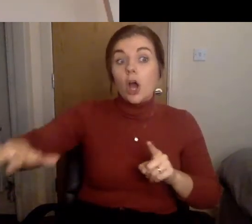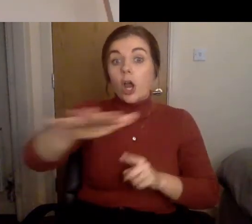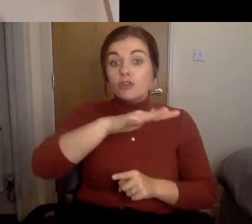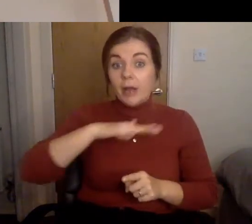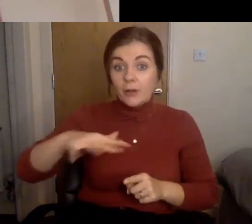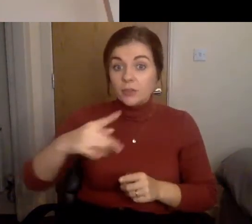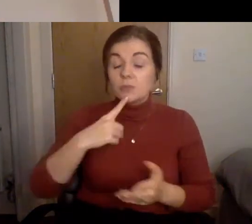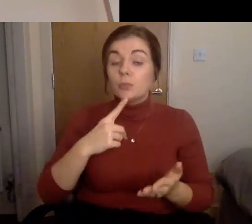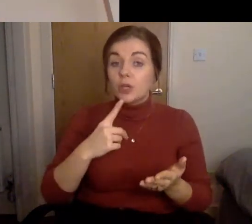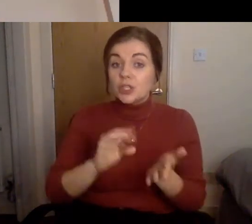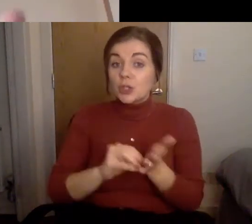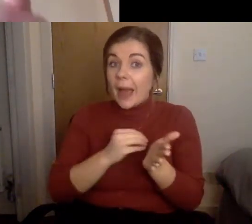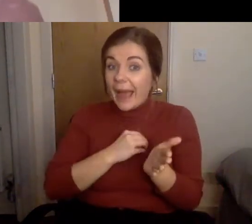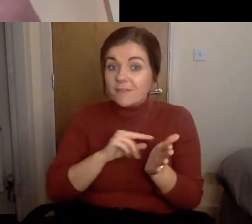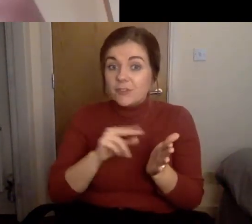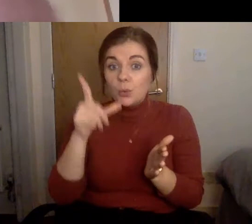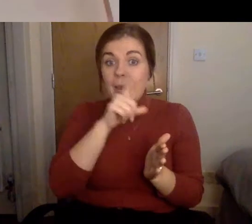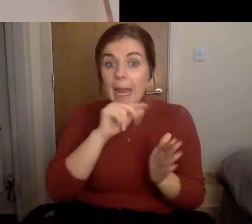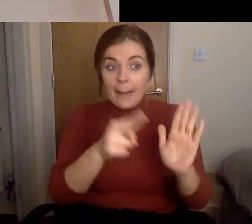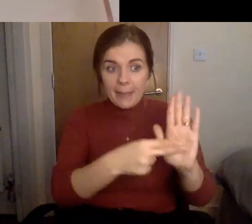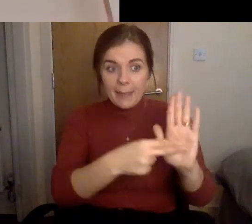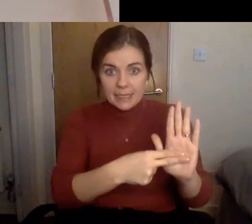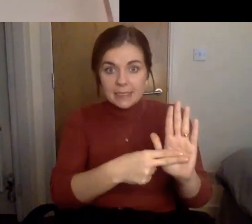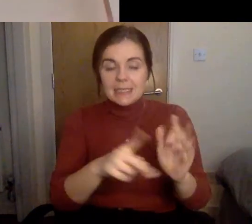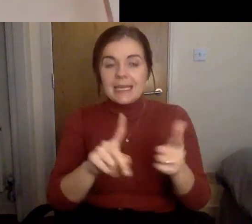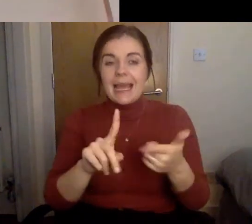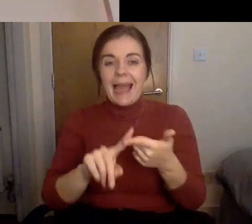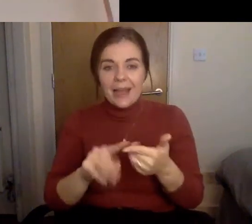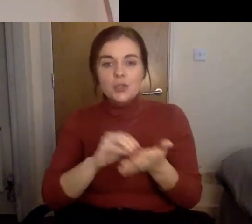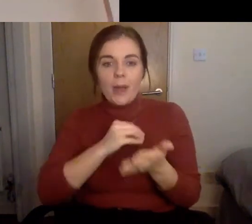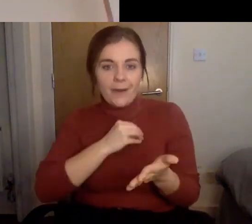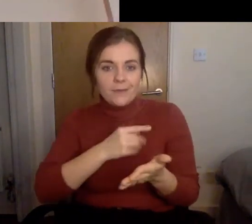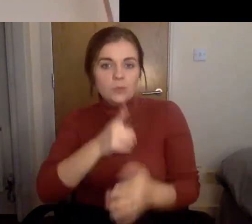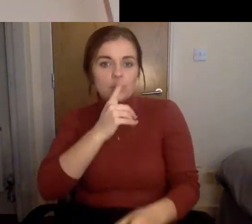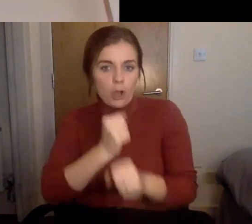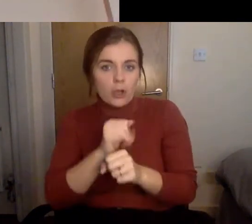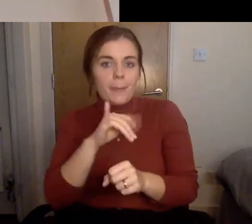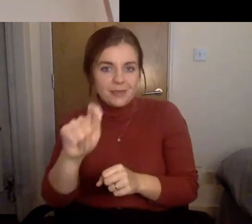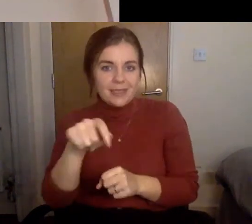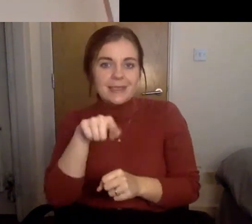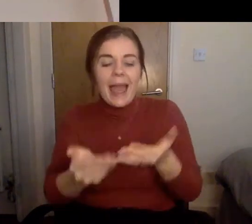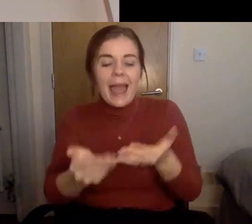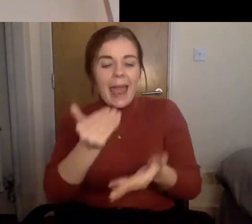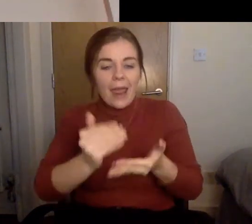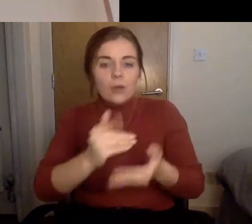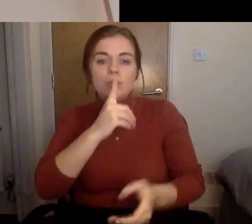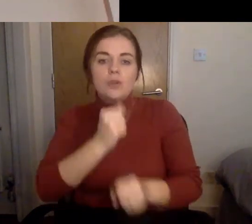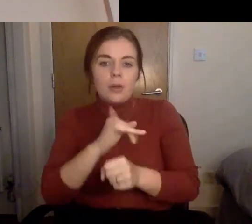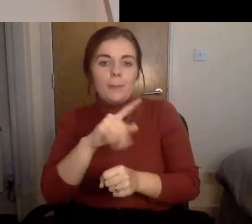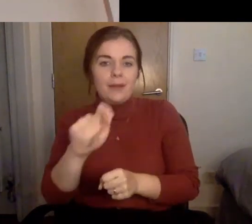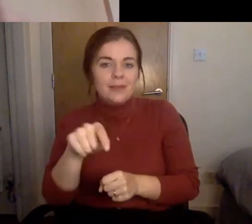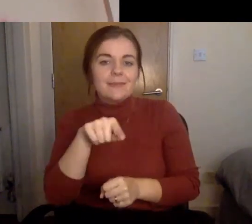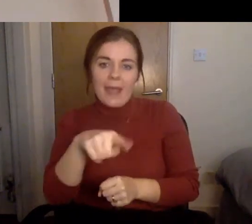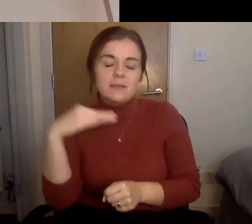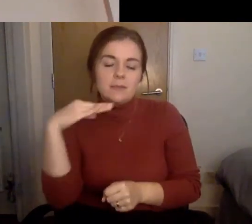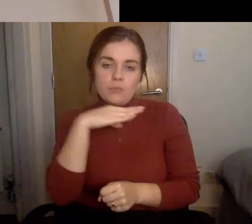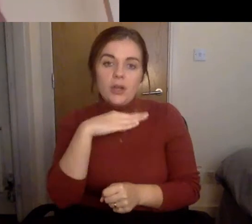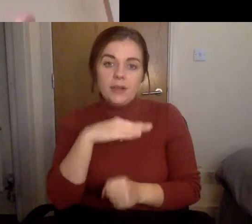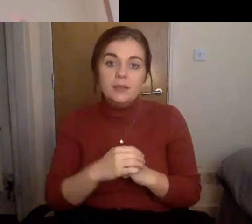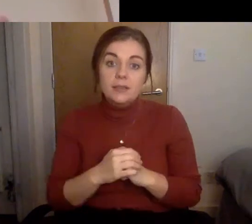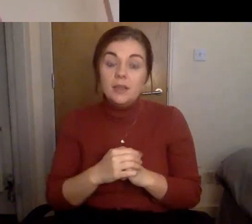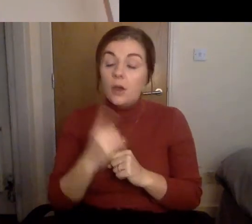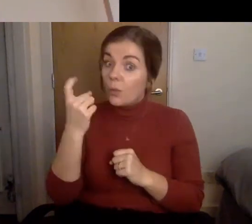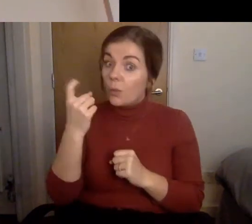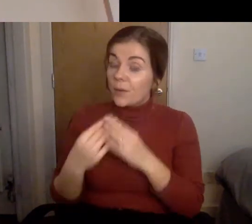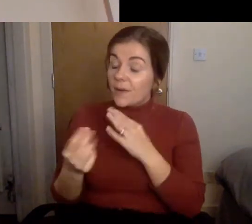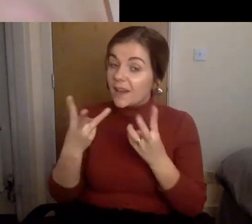Yeah. You have to name it, and you have to address it, and it's the manner in which you address it that's important. Yeah. And I suppose just even one last thing I never got to